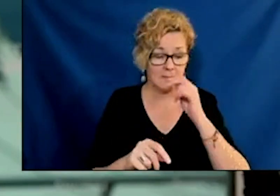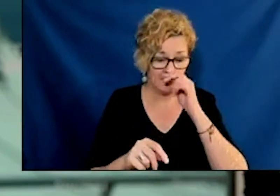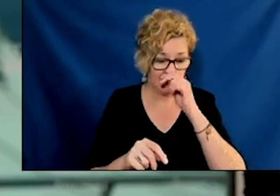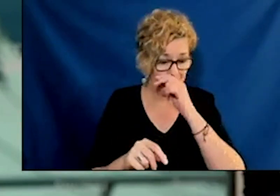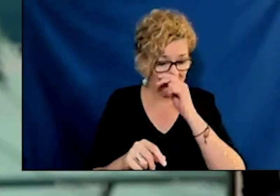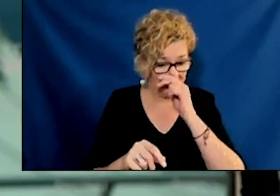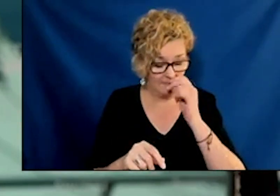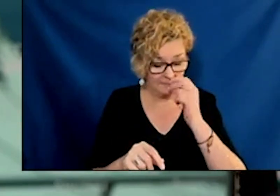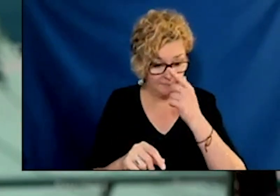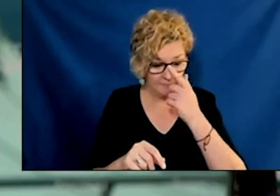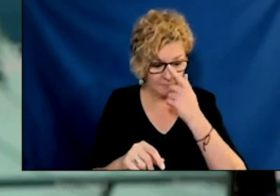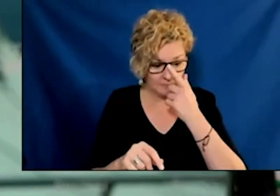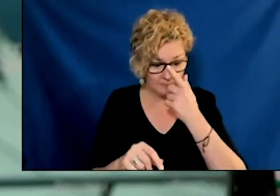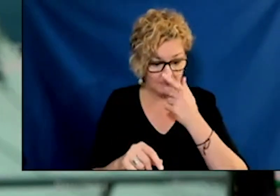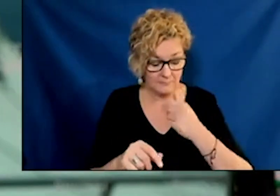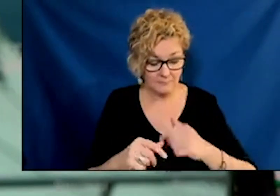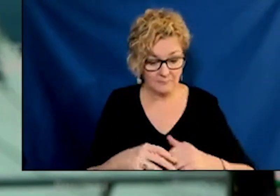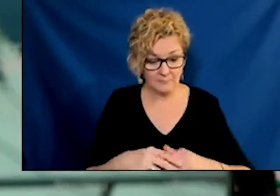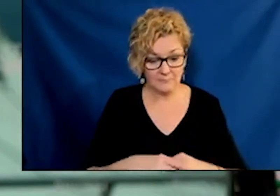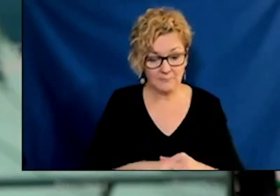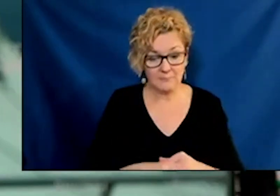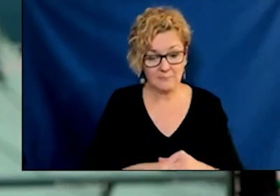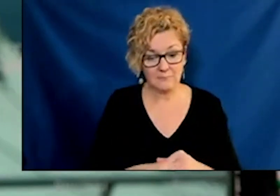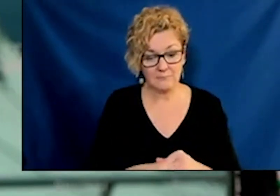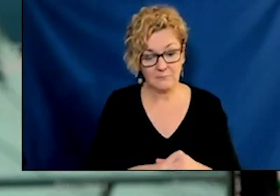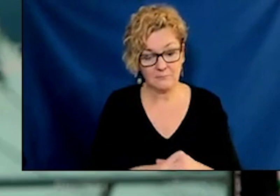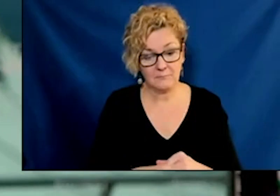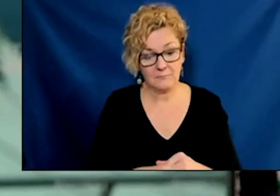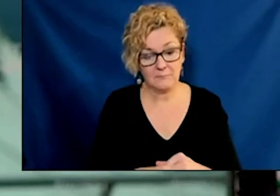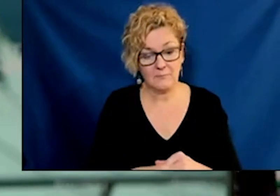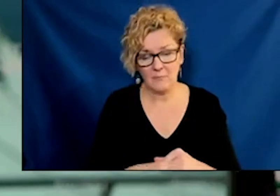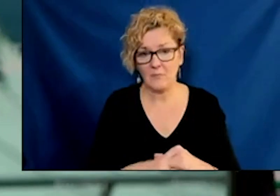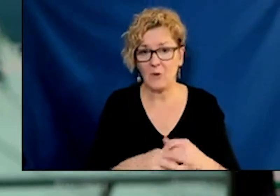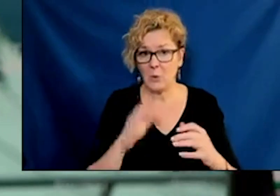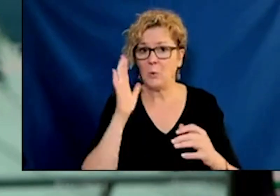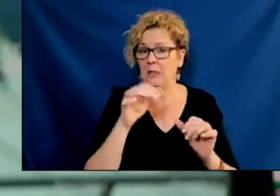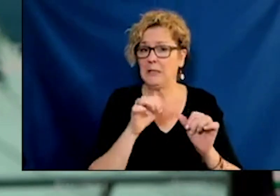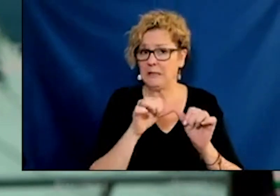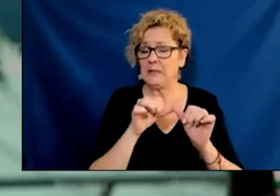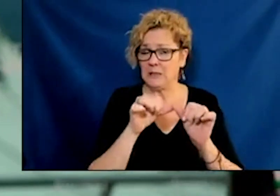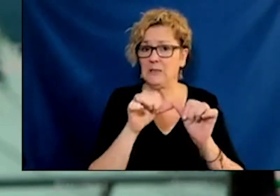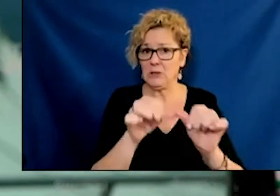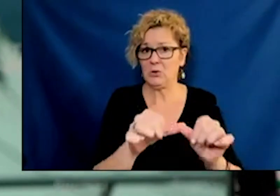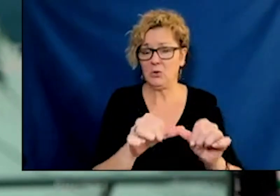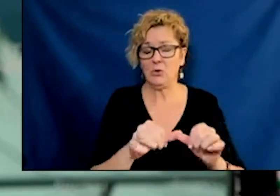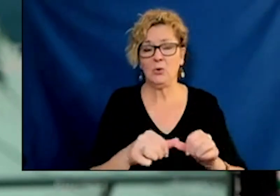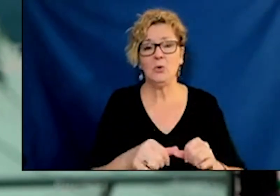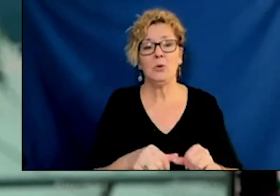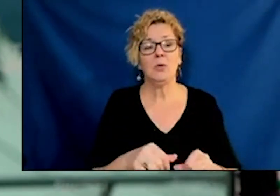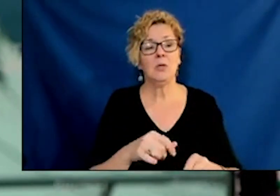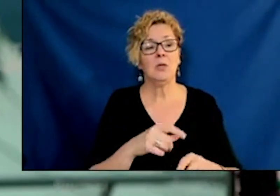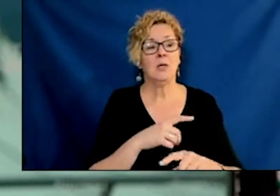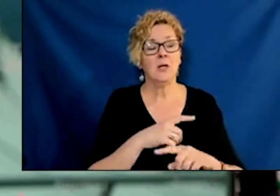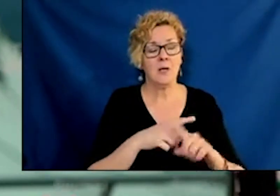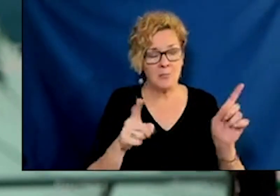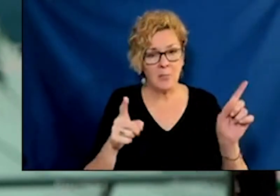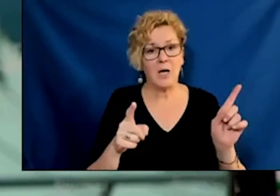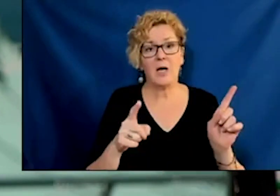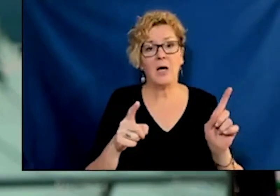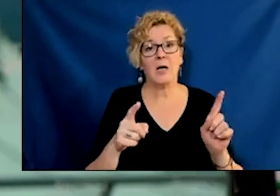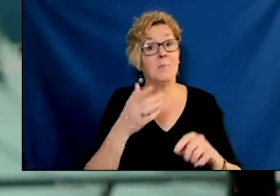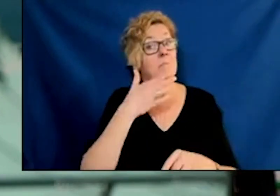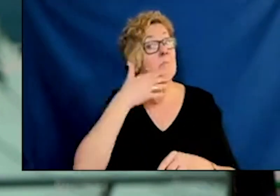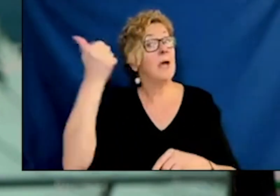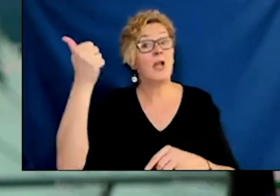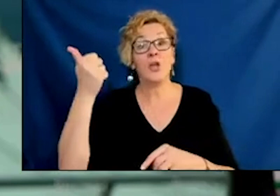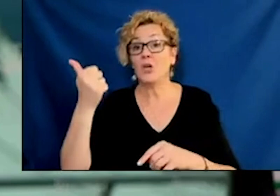access to the gold standard is not as timely, that will continue, but we will continue to use the gold standard